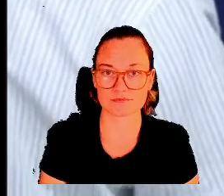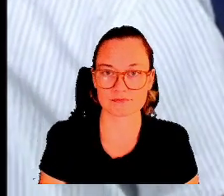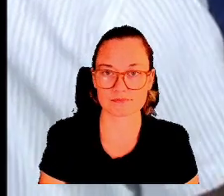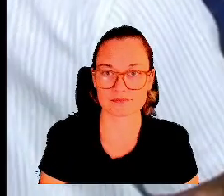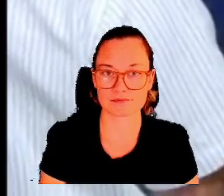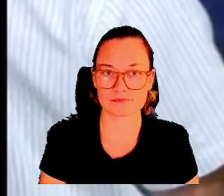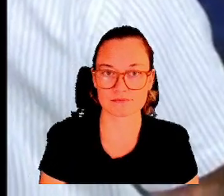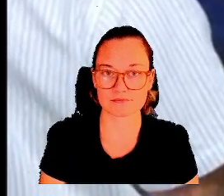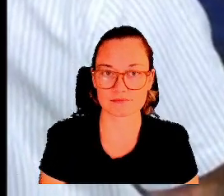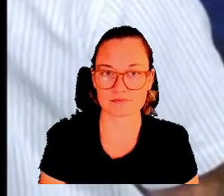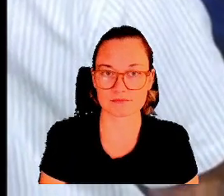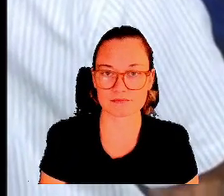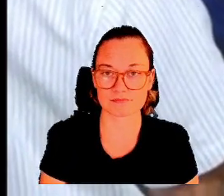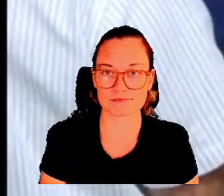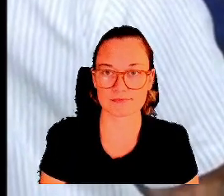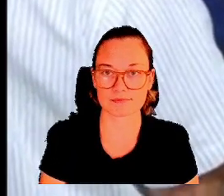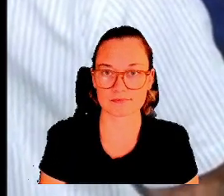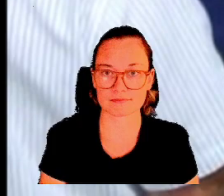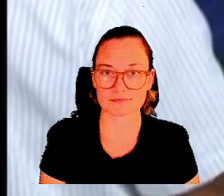12?